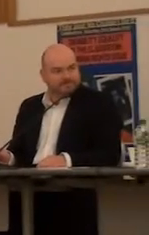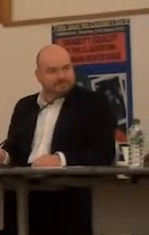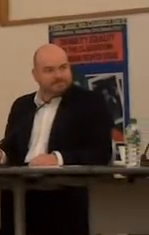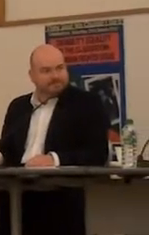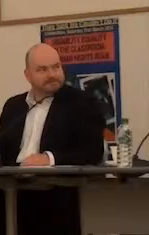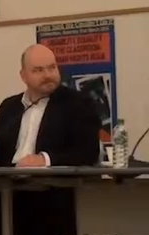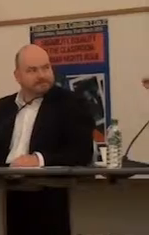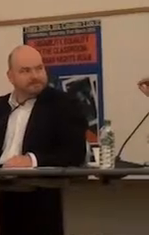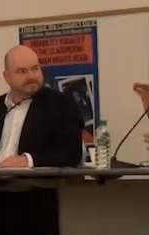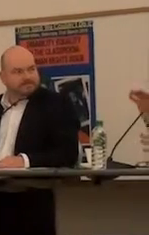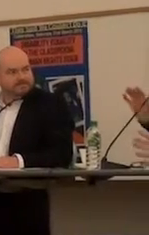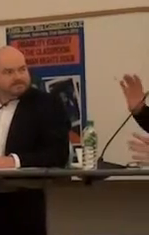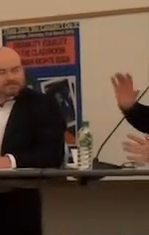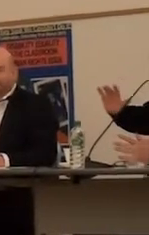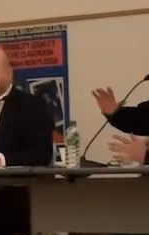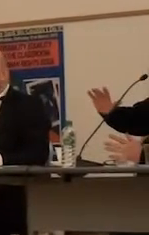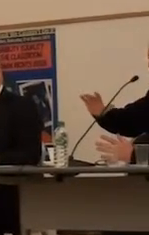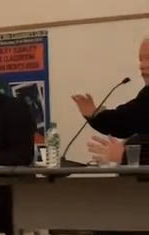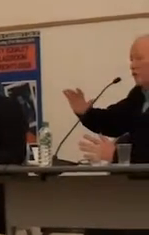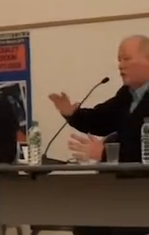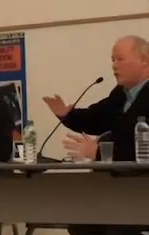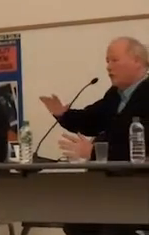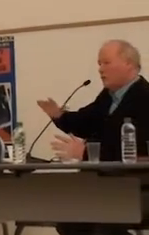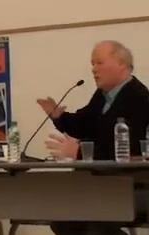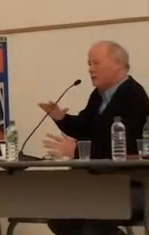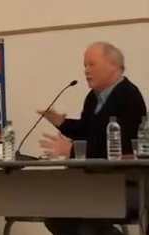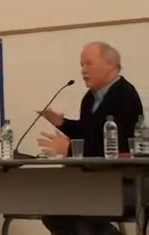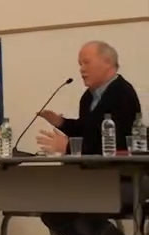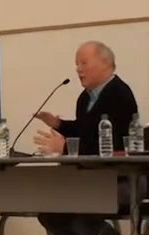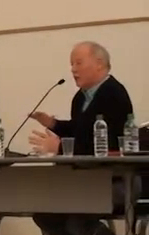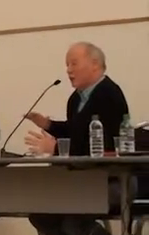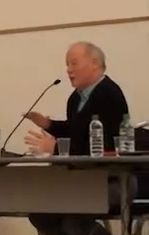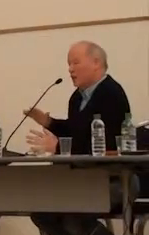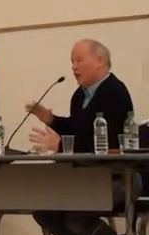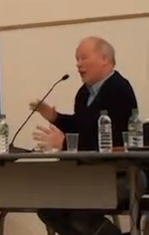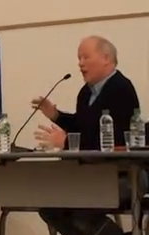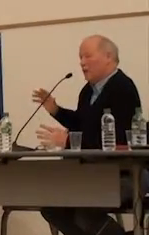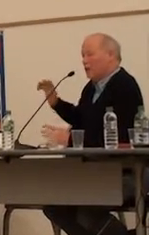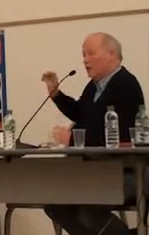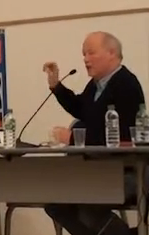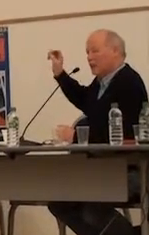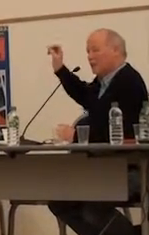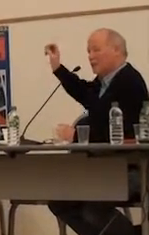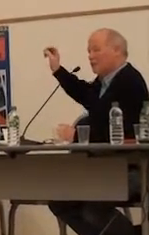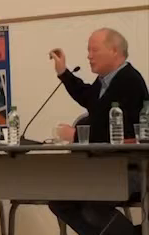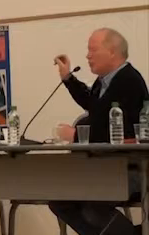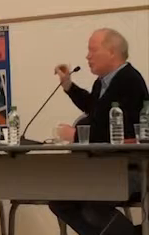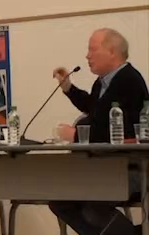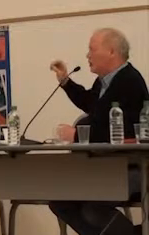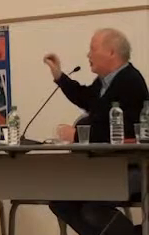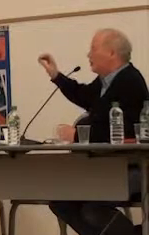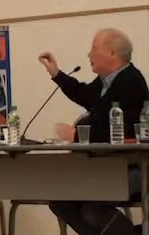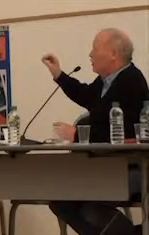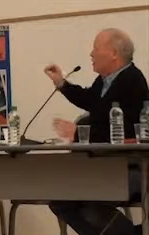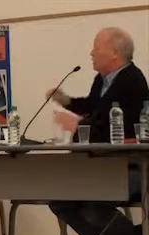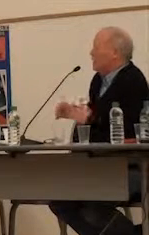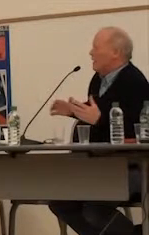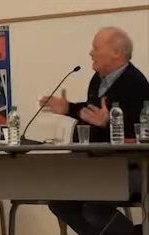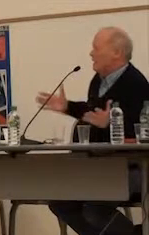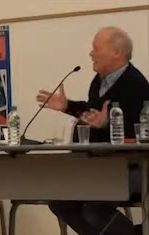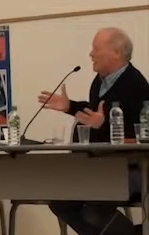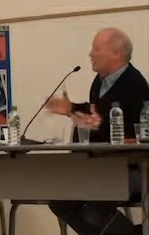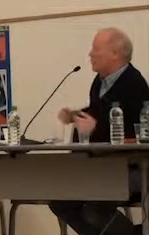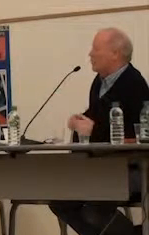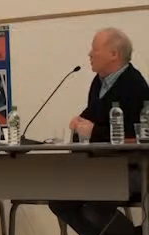pictures. Just before I open the floor for 5 minutes for questions, I would just like to comment on